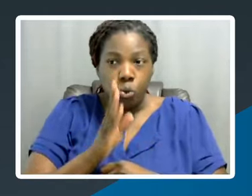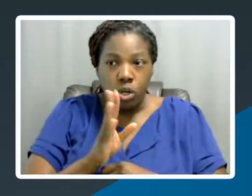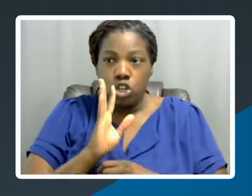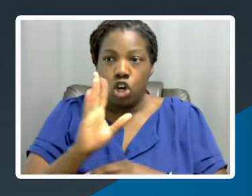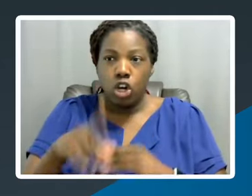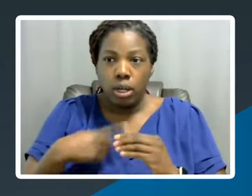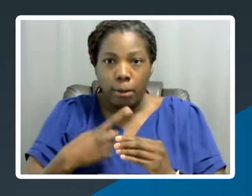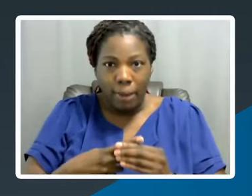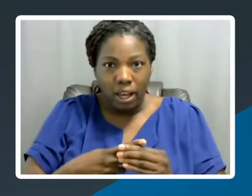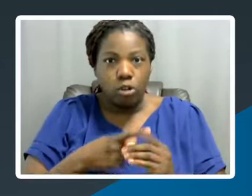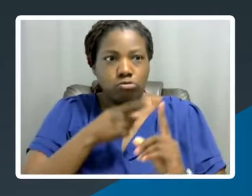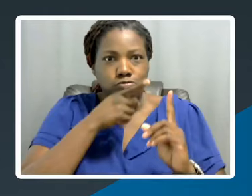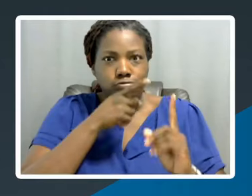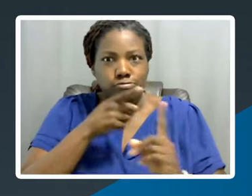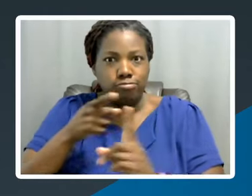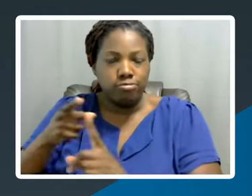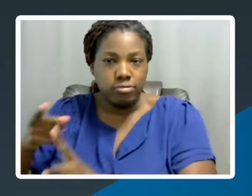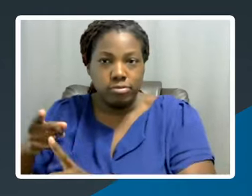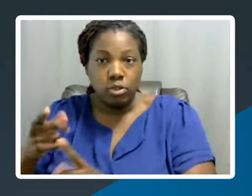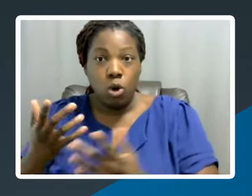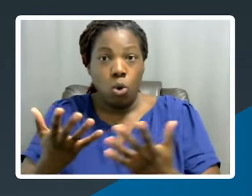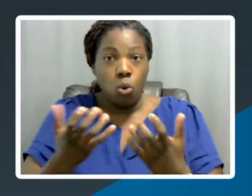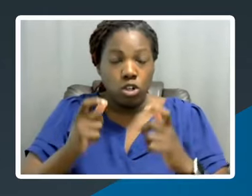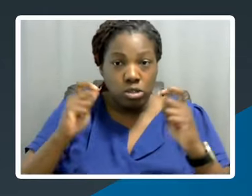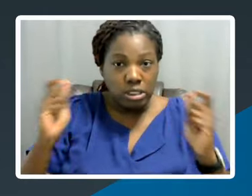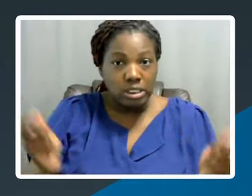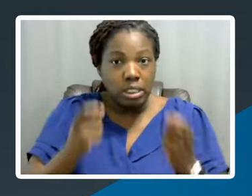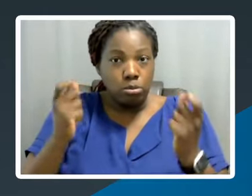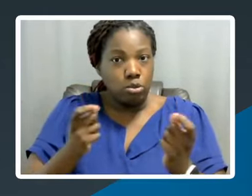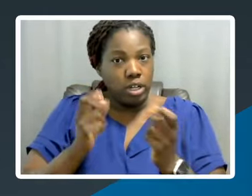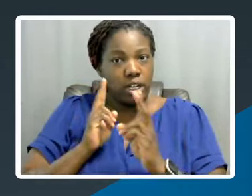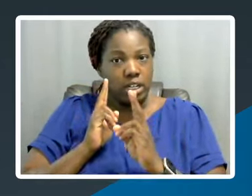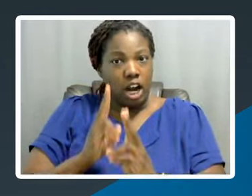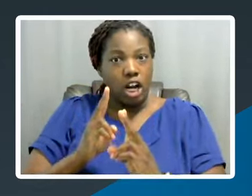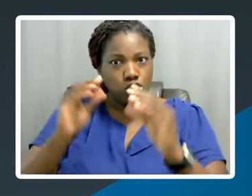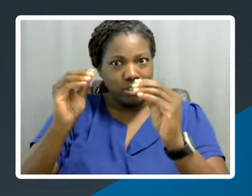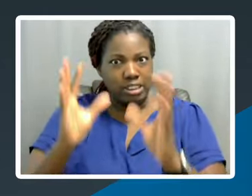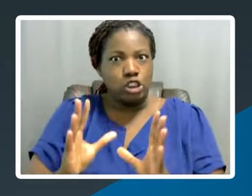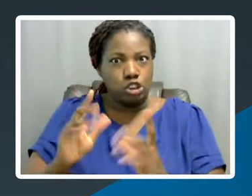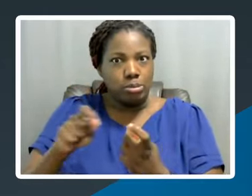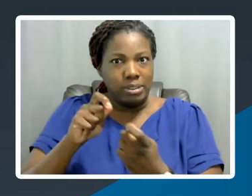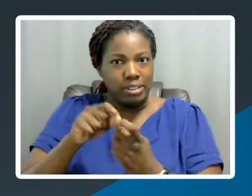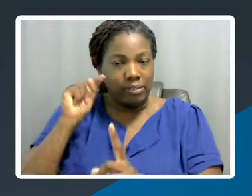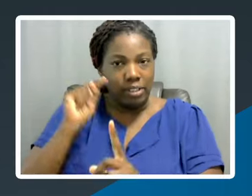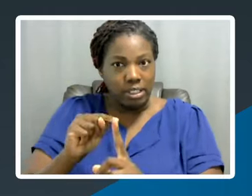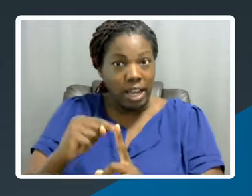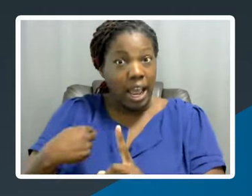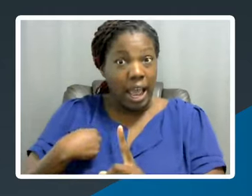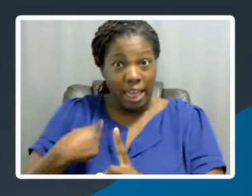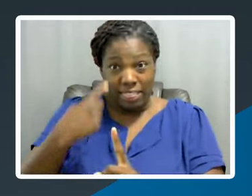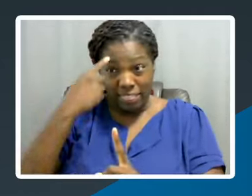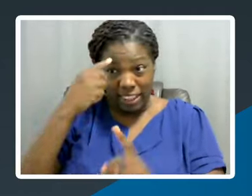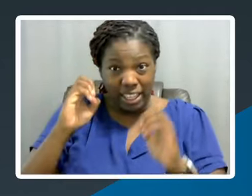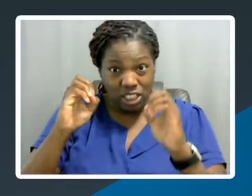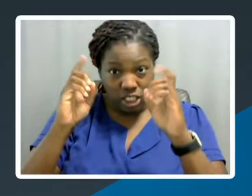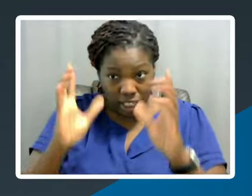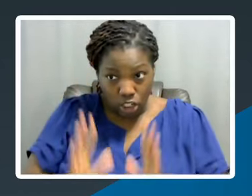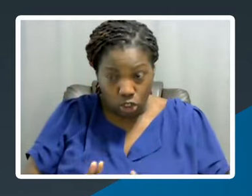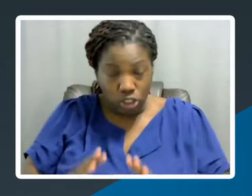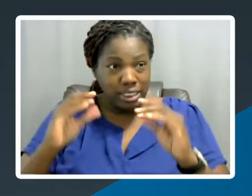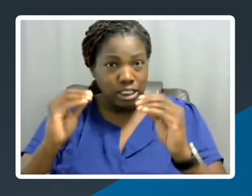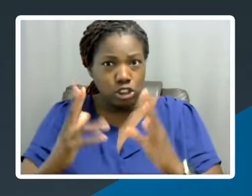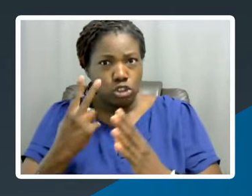to celebrate and honor teachers. I firmly believe that educators and teachers are our